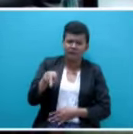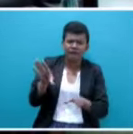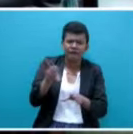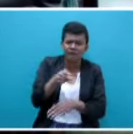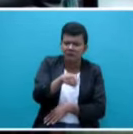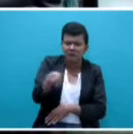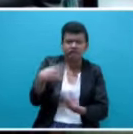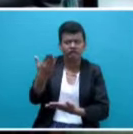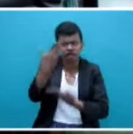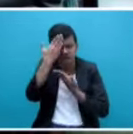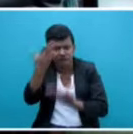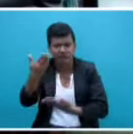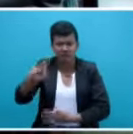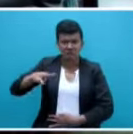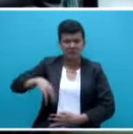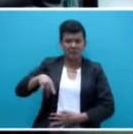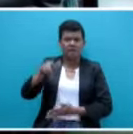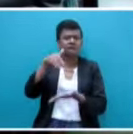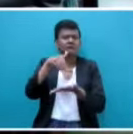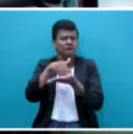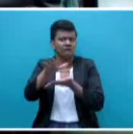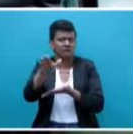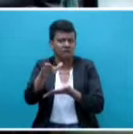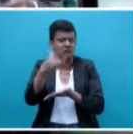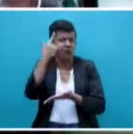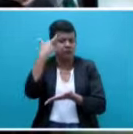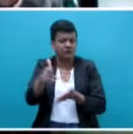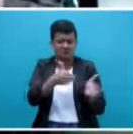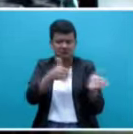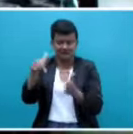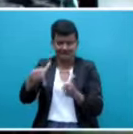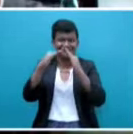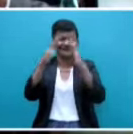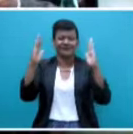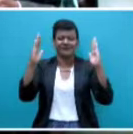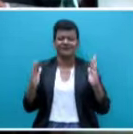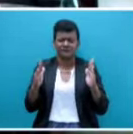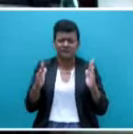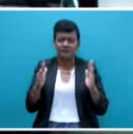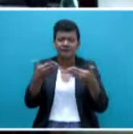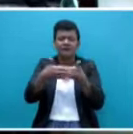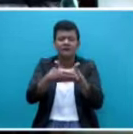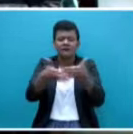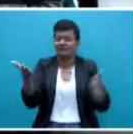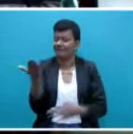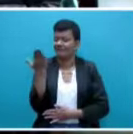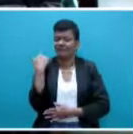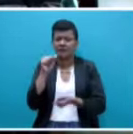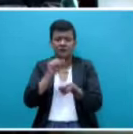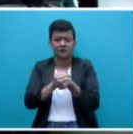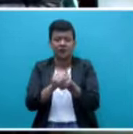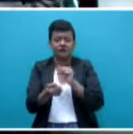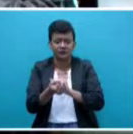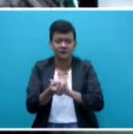motion before this August House. Mr. Speaker, sir, since the opening of the last session of Parliament and up until prorogation on